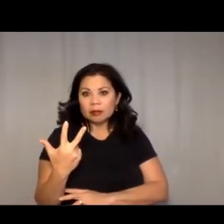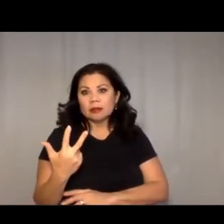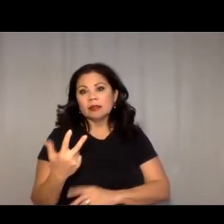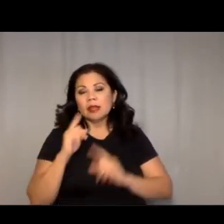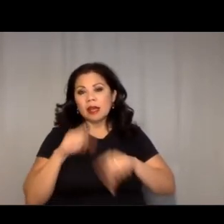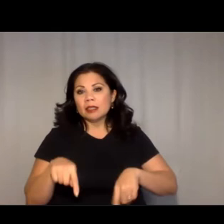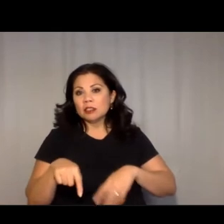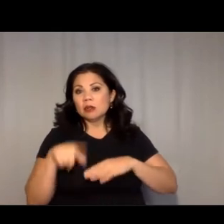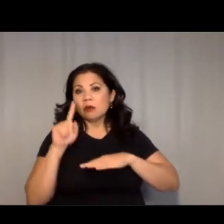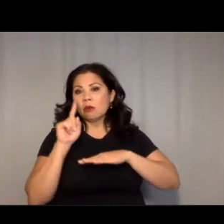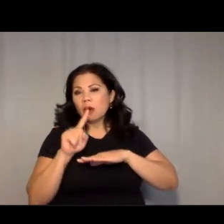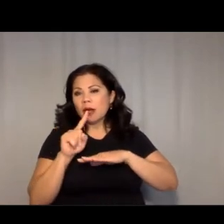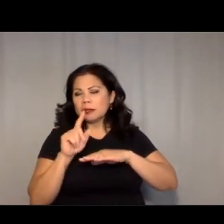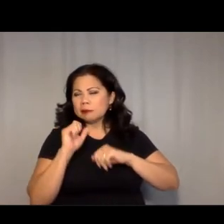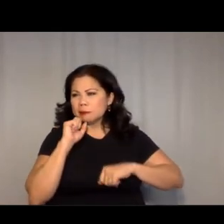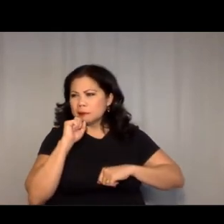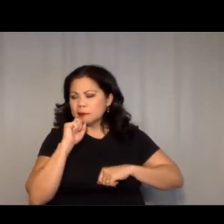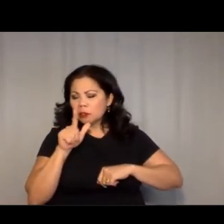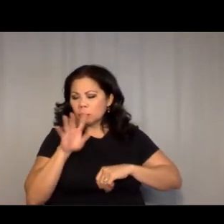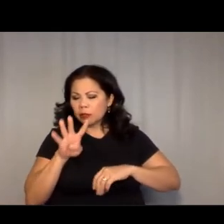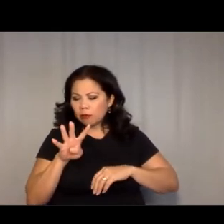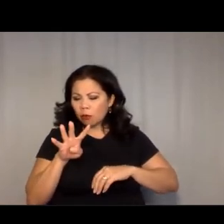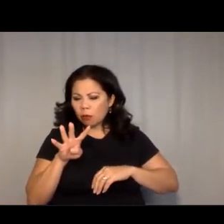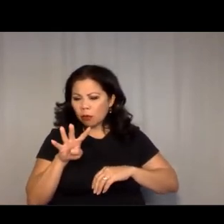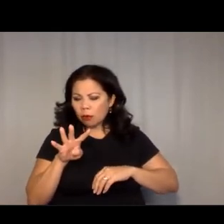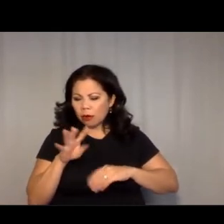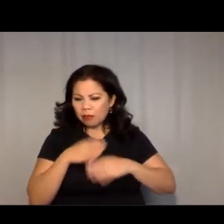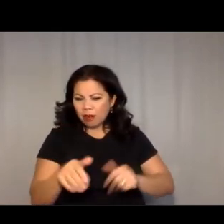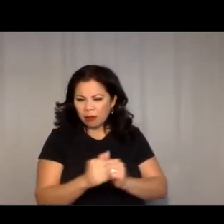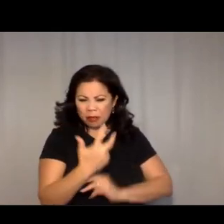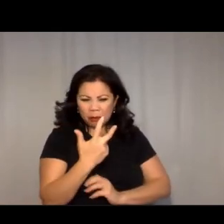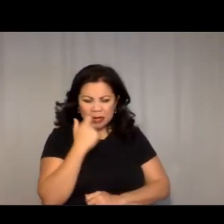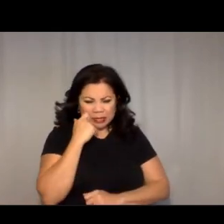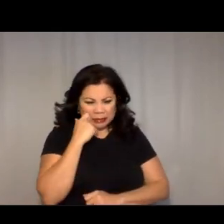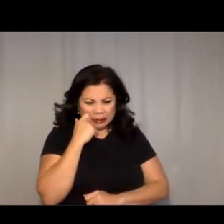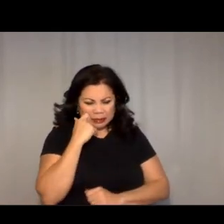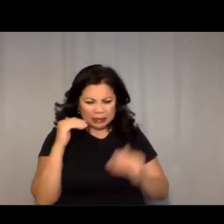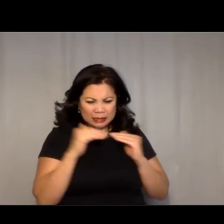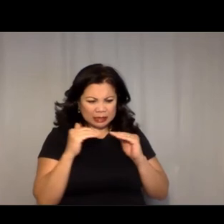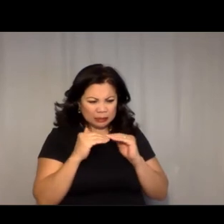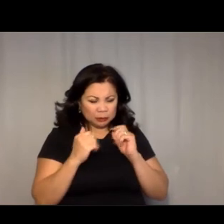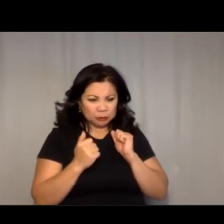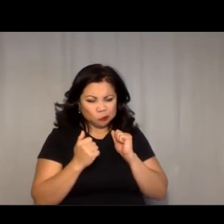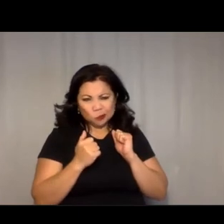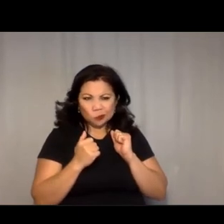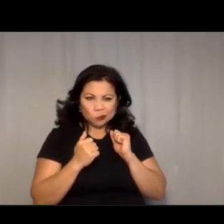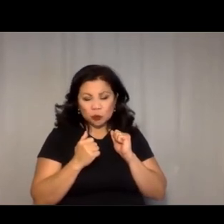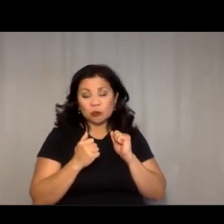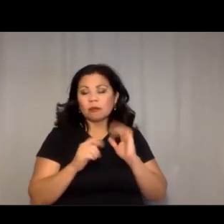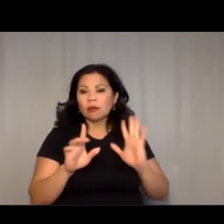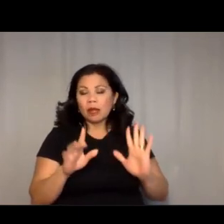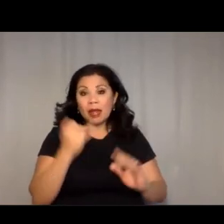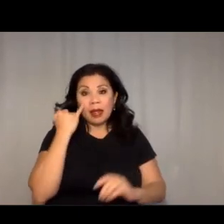get 1. 24 divided by 3, what does that make? Say if